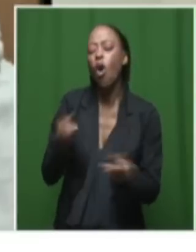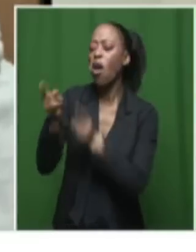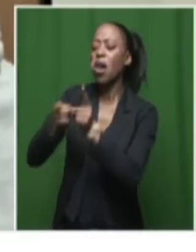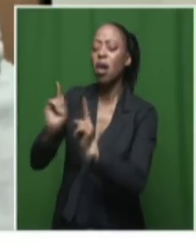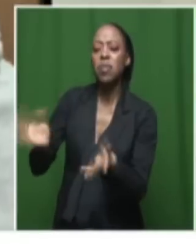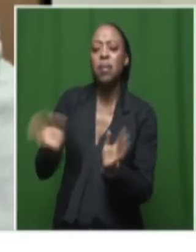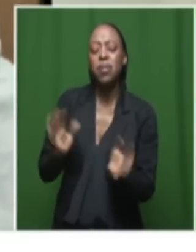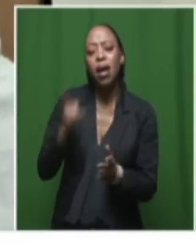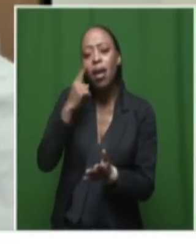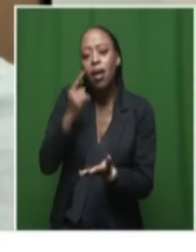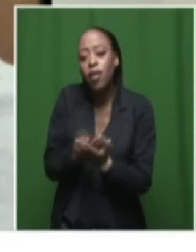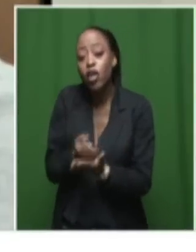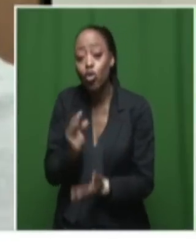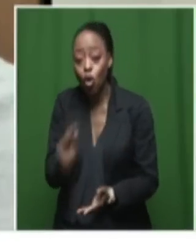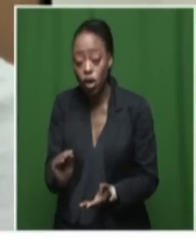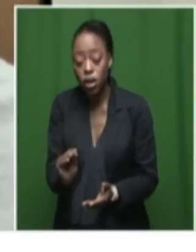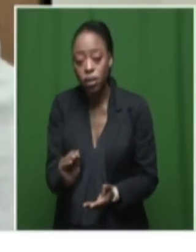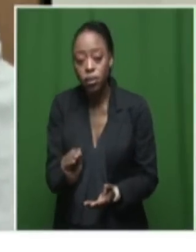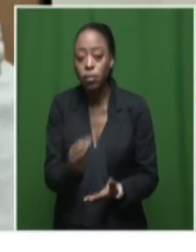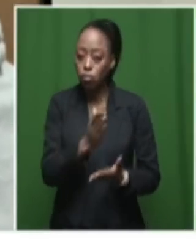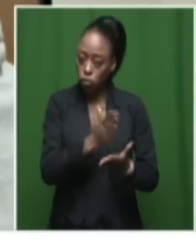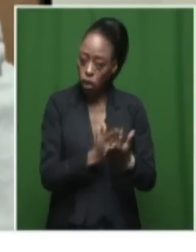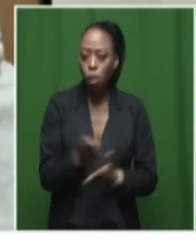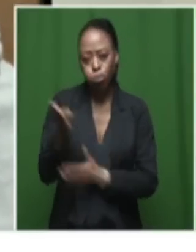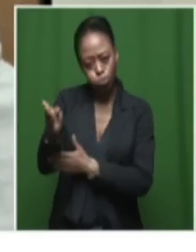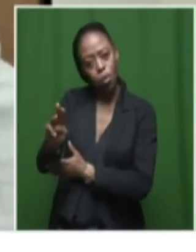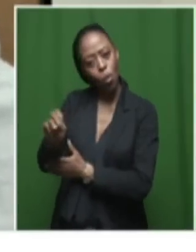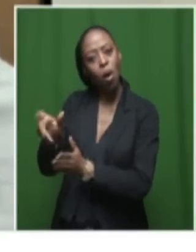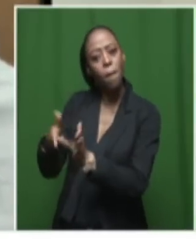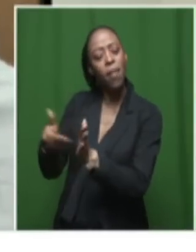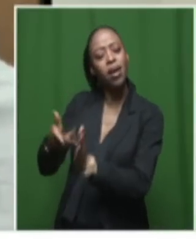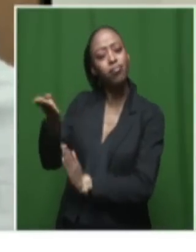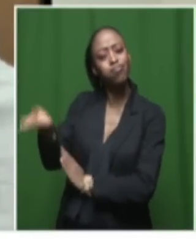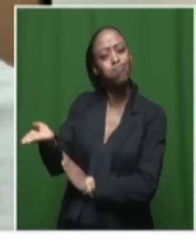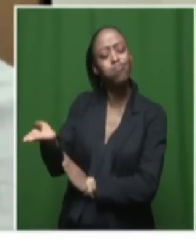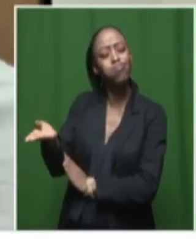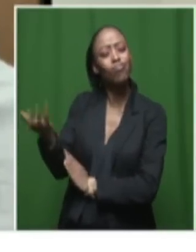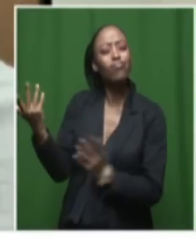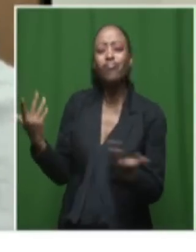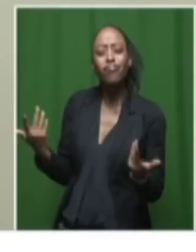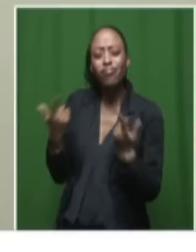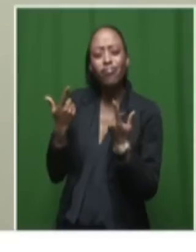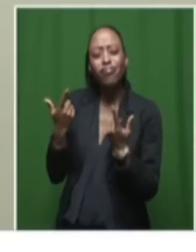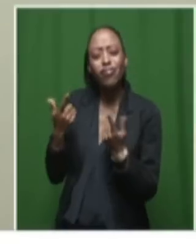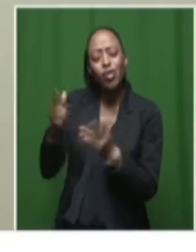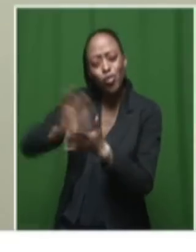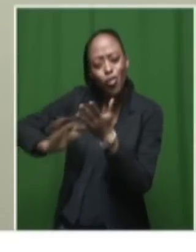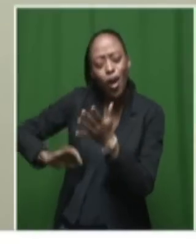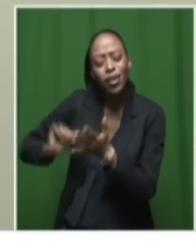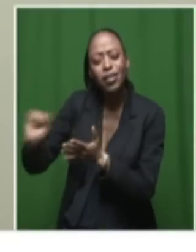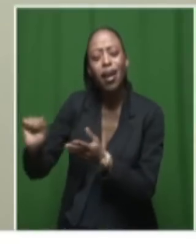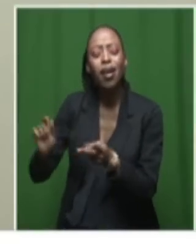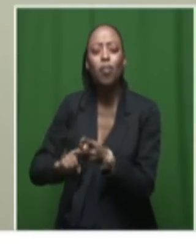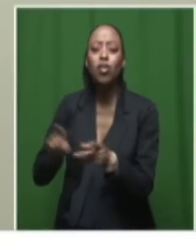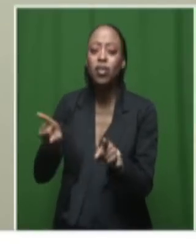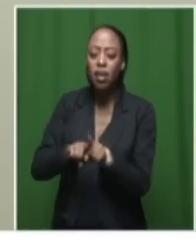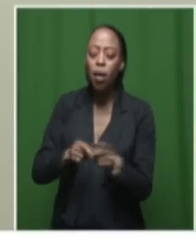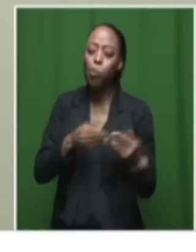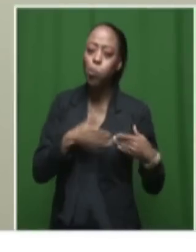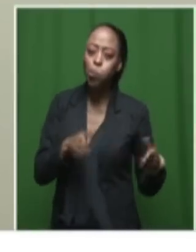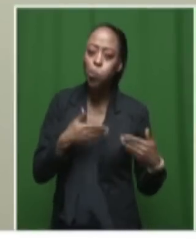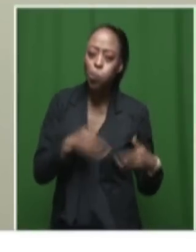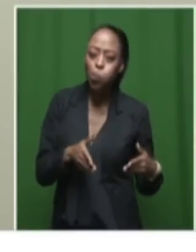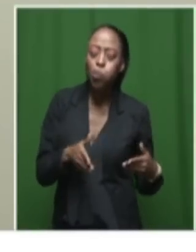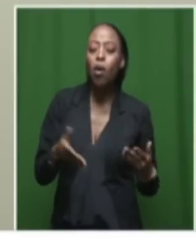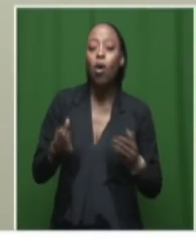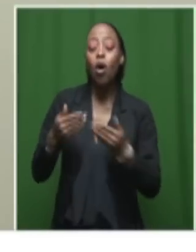allegations? Well, some of it's on their website, where they announce who their funders are. And they're quite open about, for example, Open